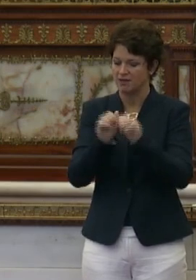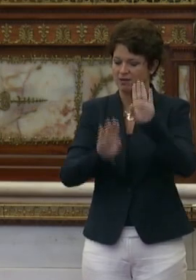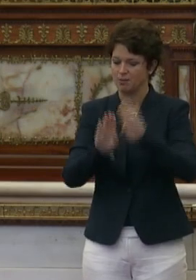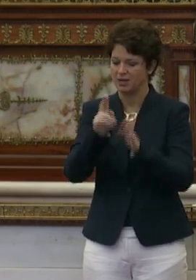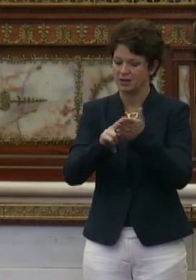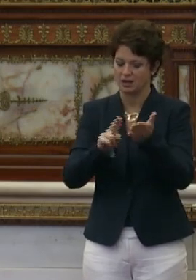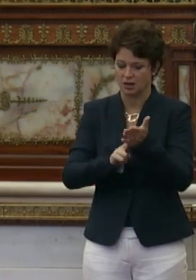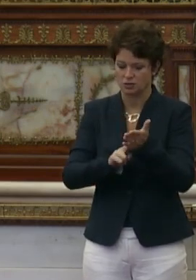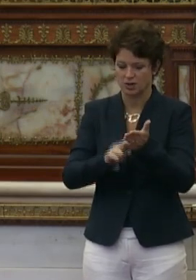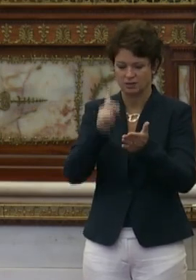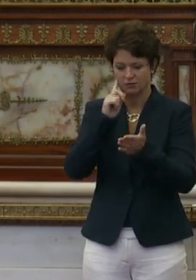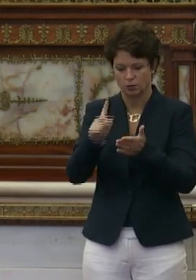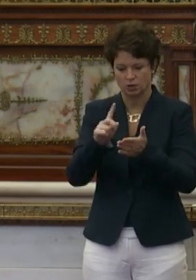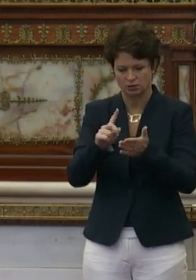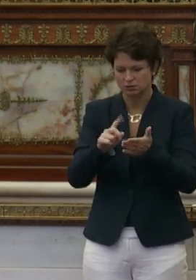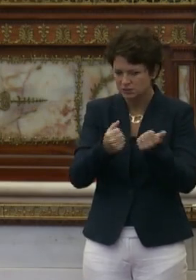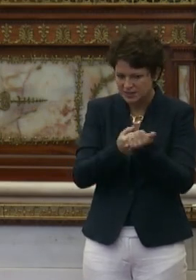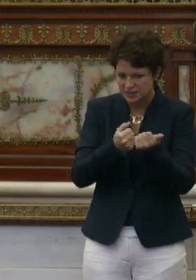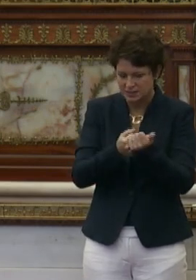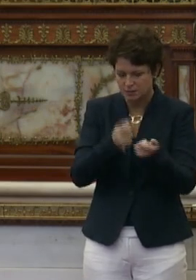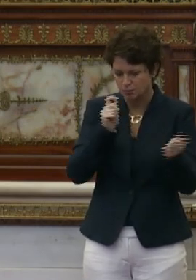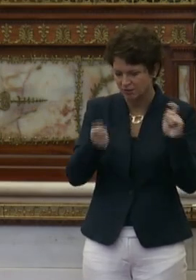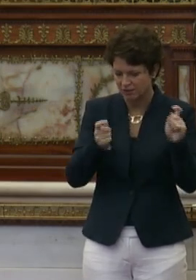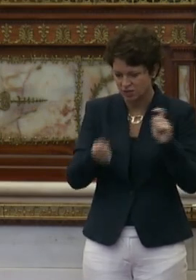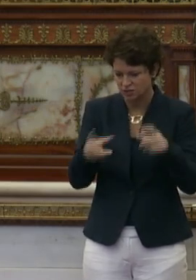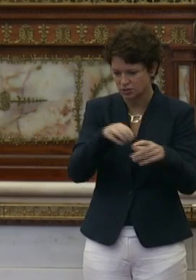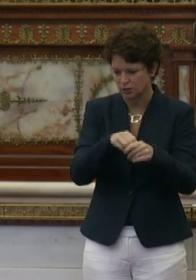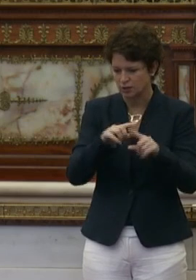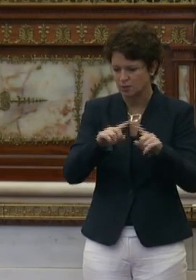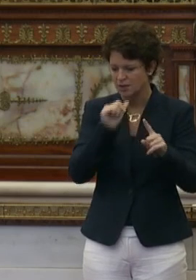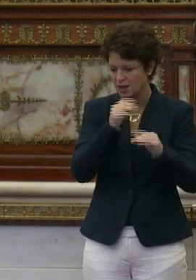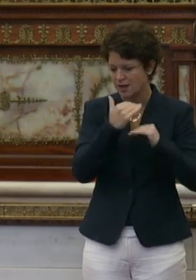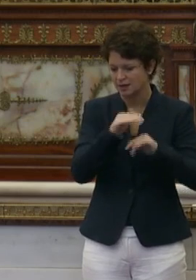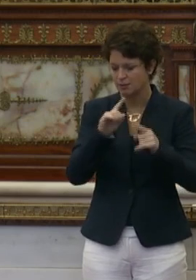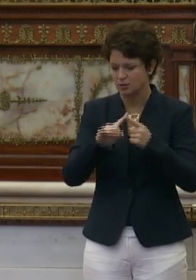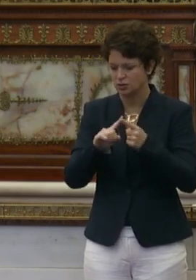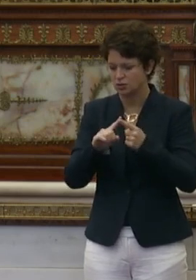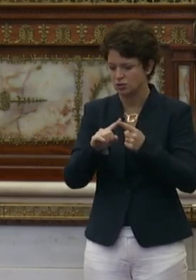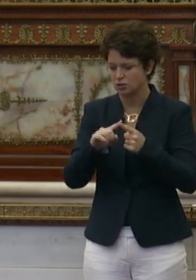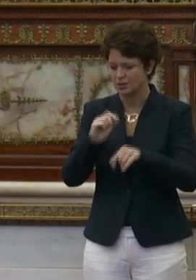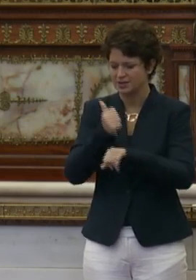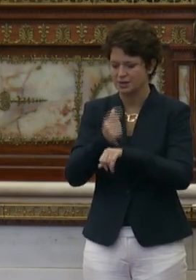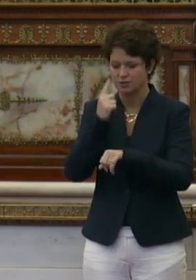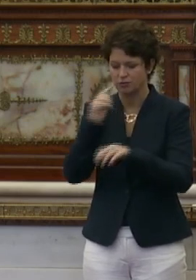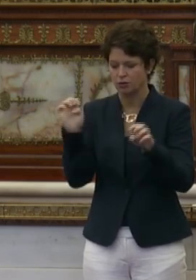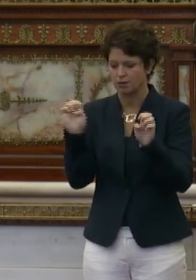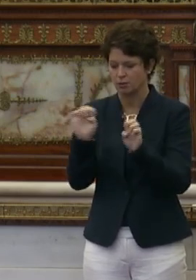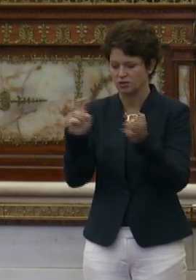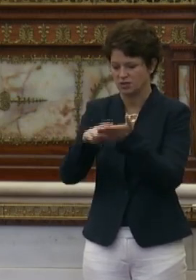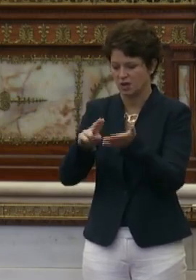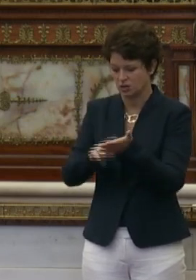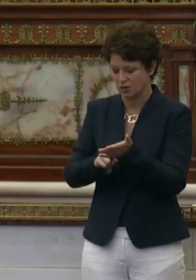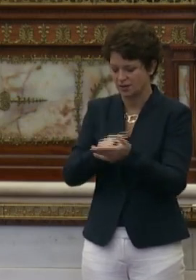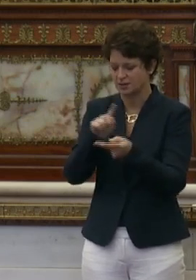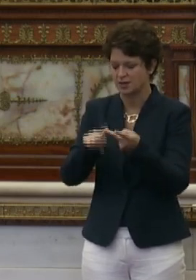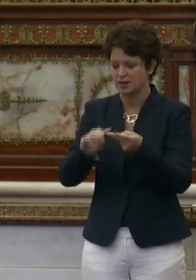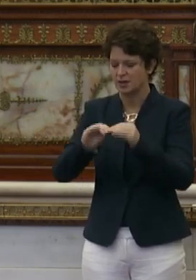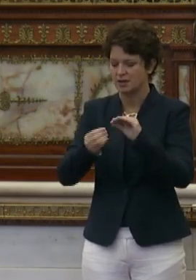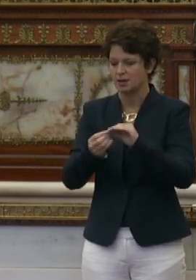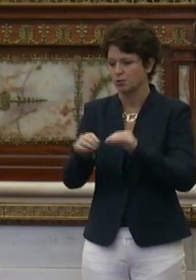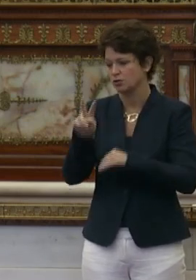contracts, financial assistance, by making revisions, including but not limited to the exception for emergency contracting, and Bill